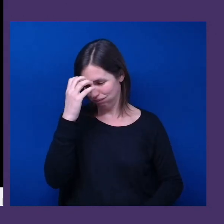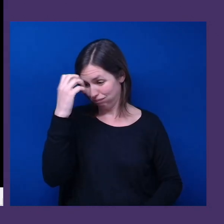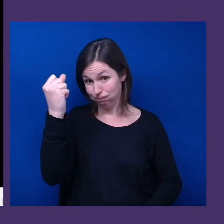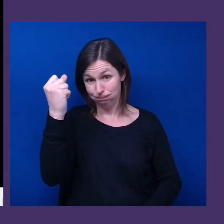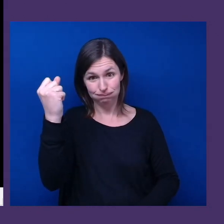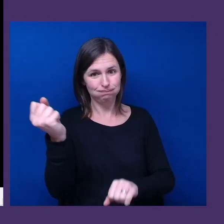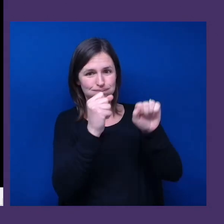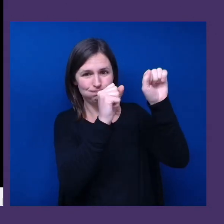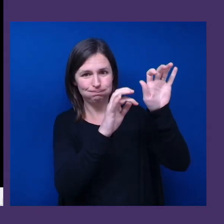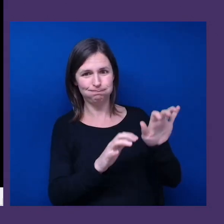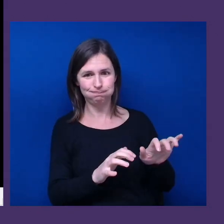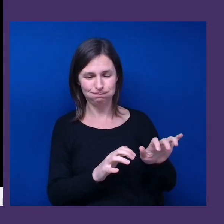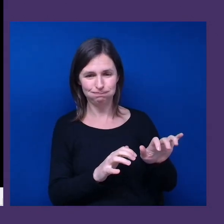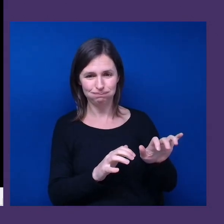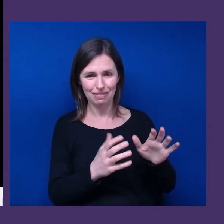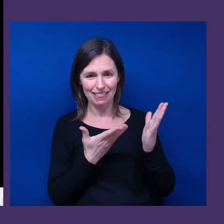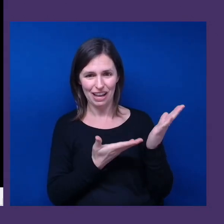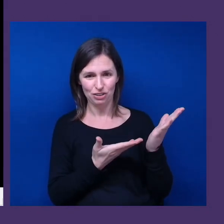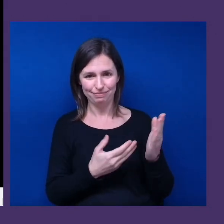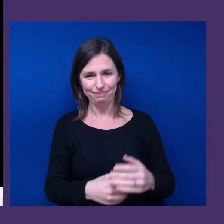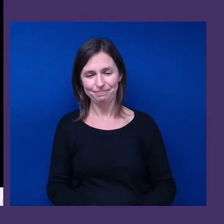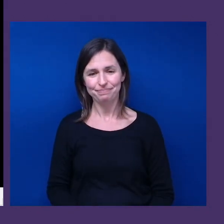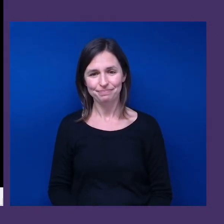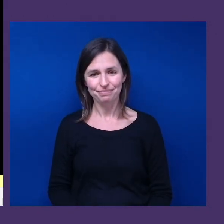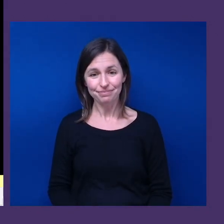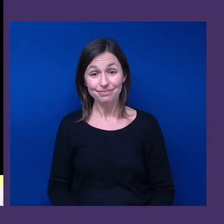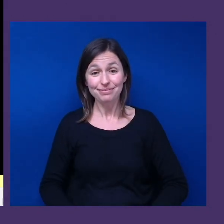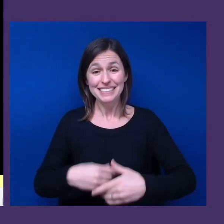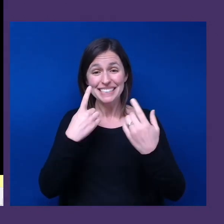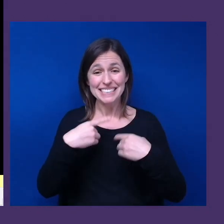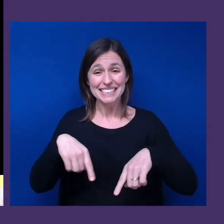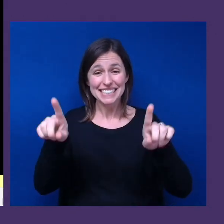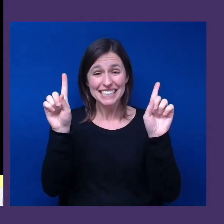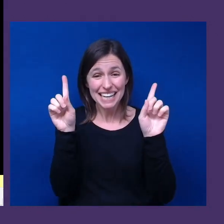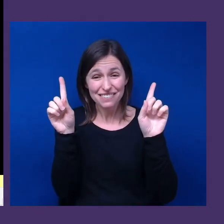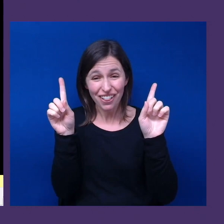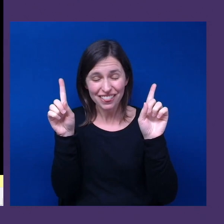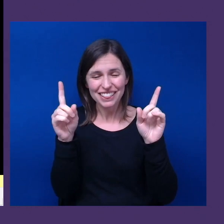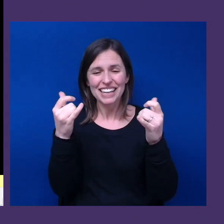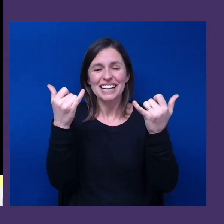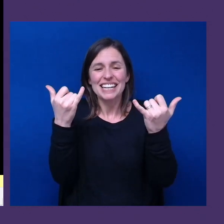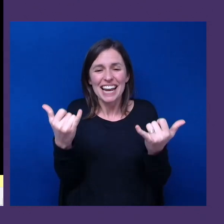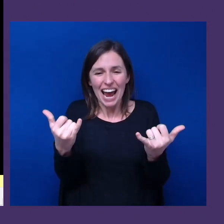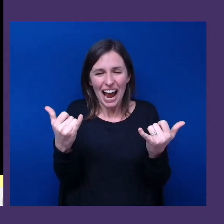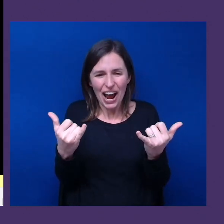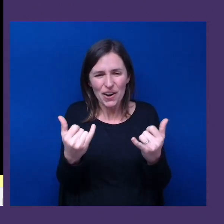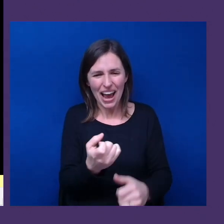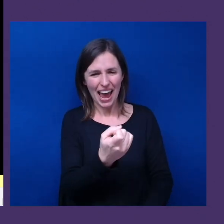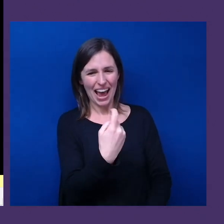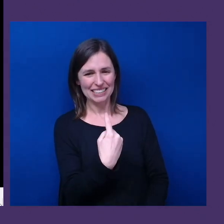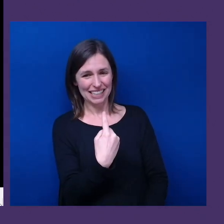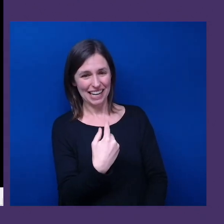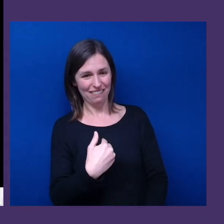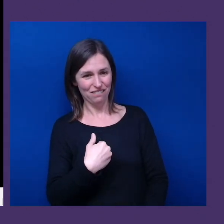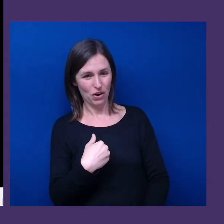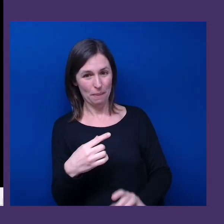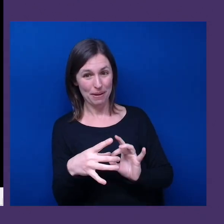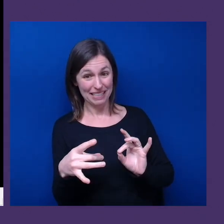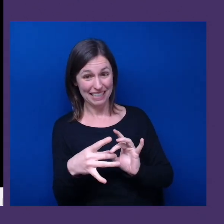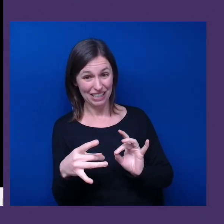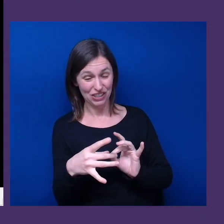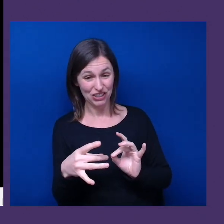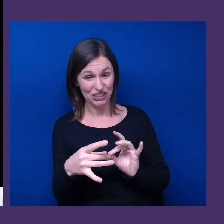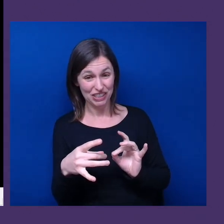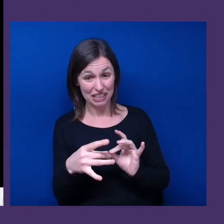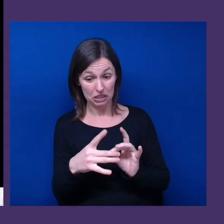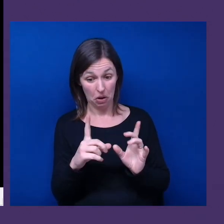that PDF. It's successful, and now it's asking me for a message. So at this point, this